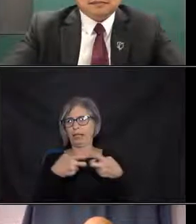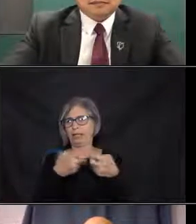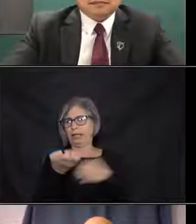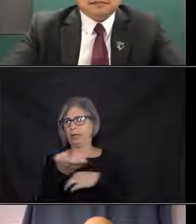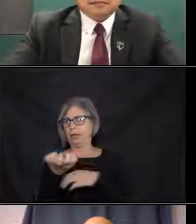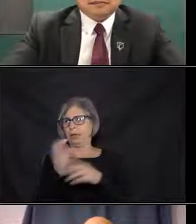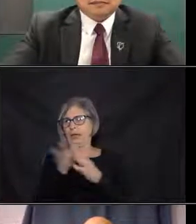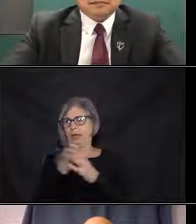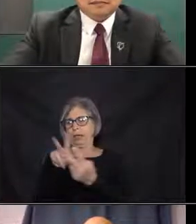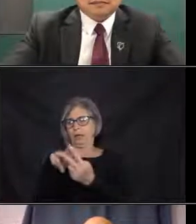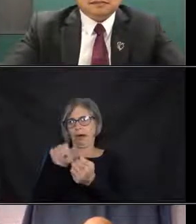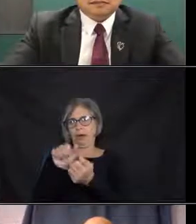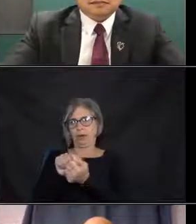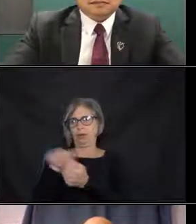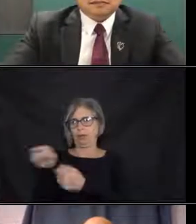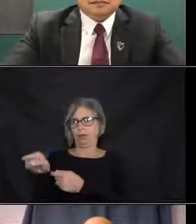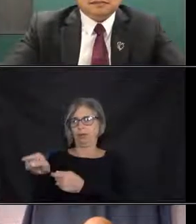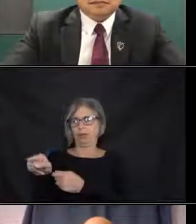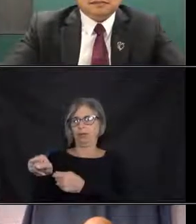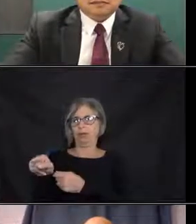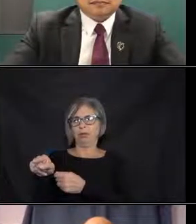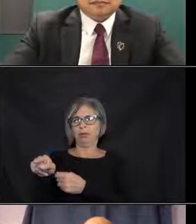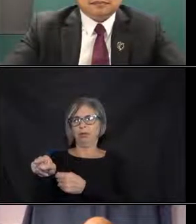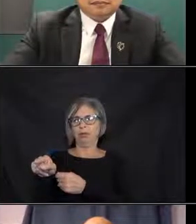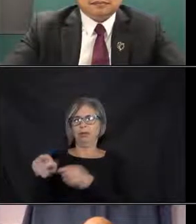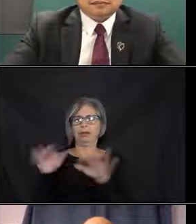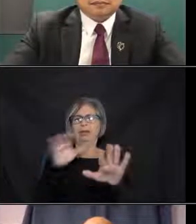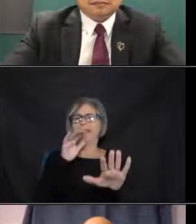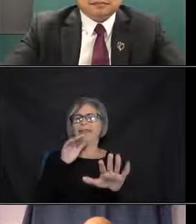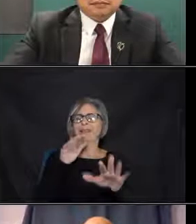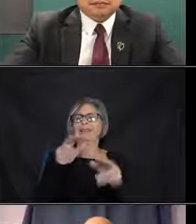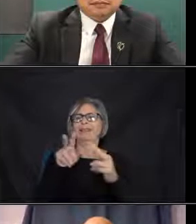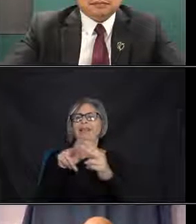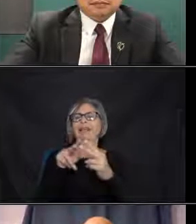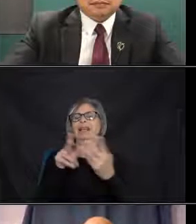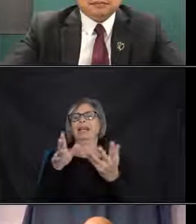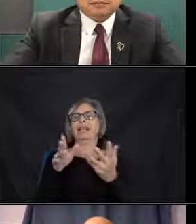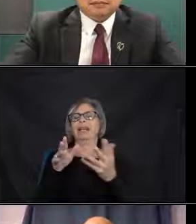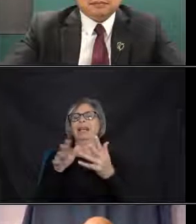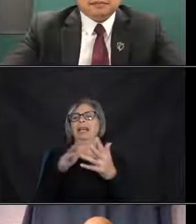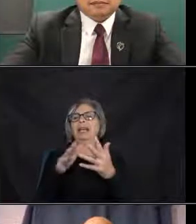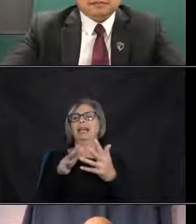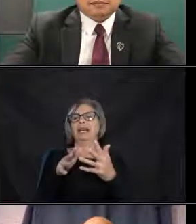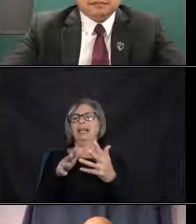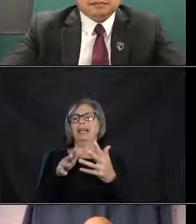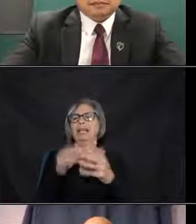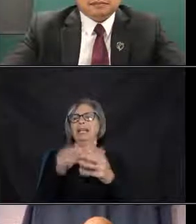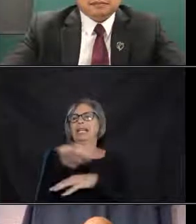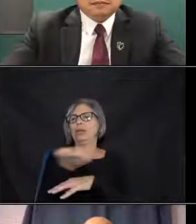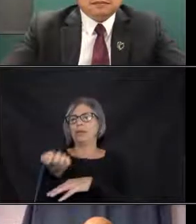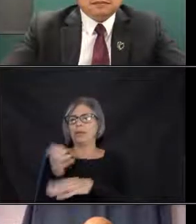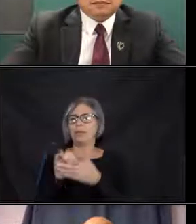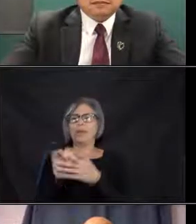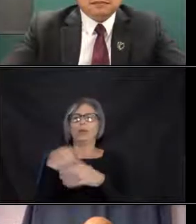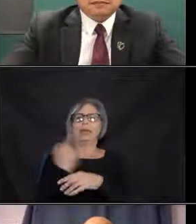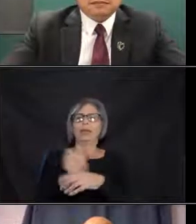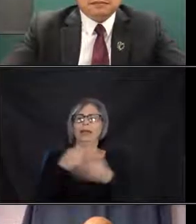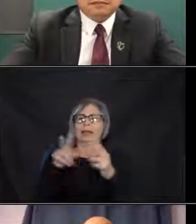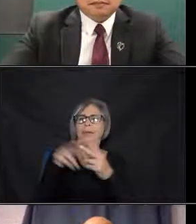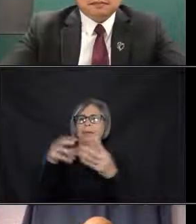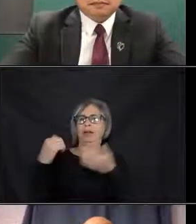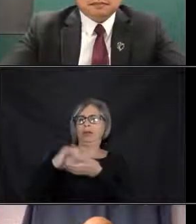with, or not electrical, boat engines, any sort of vehicle or equipment that we could partner with